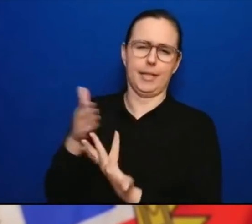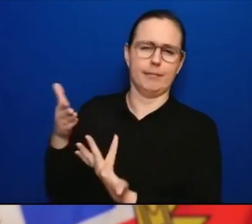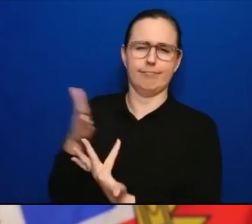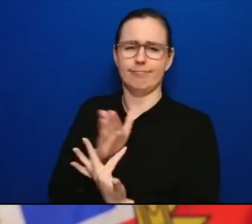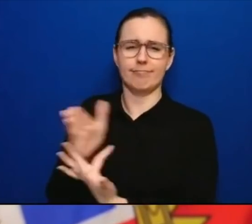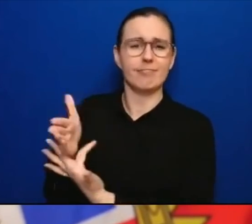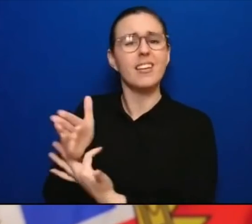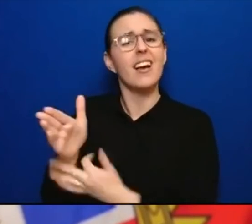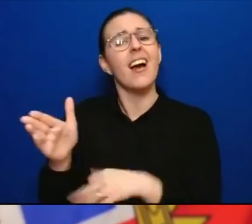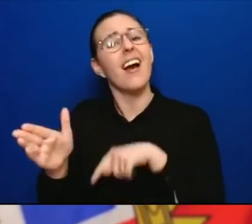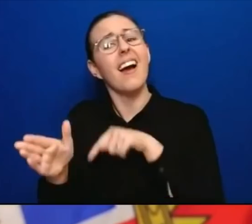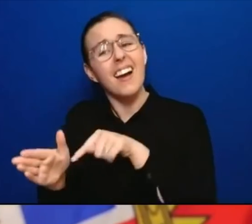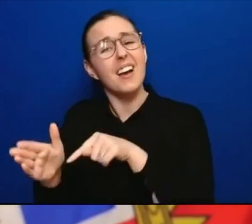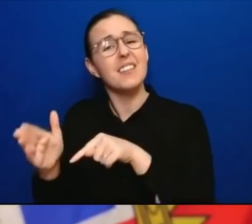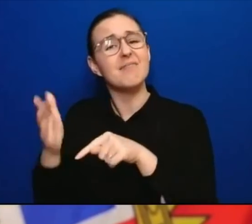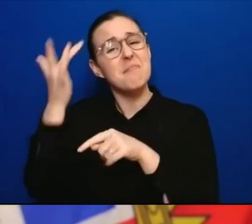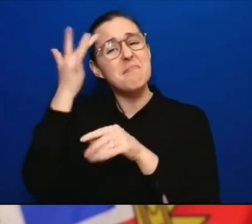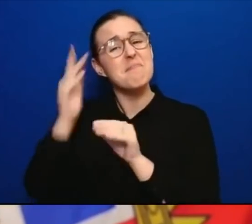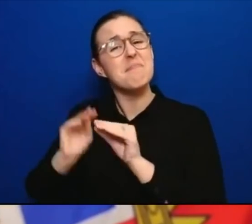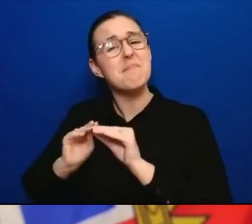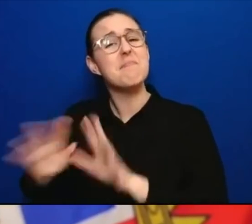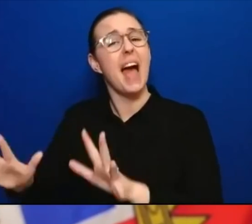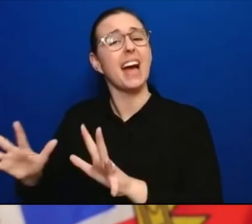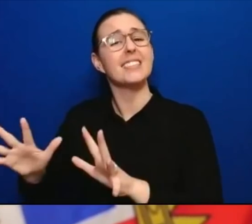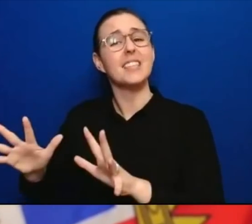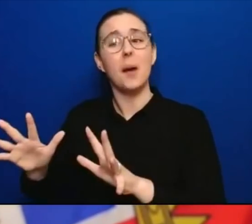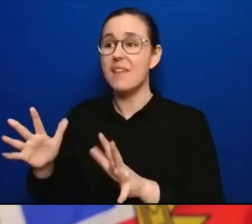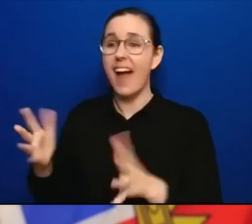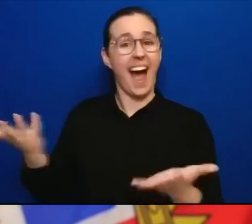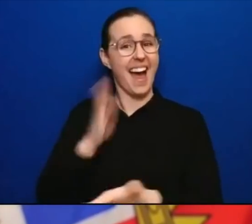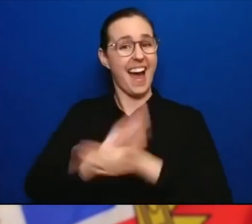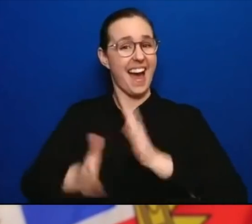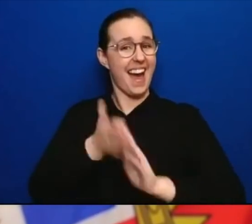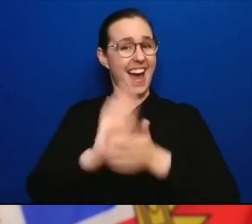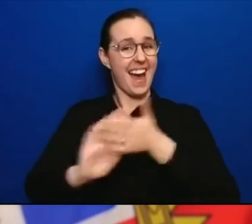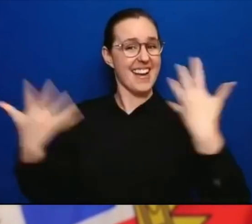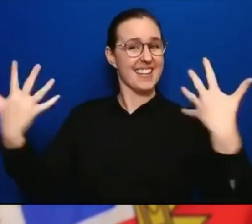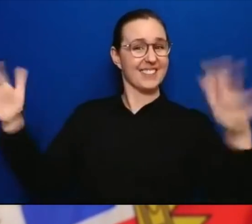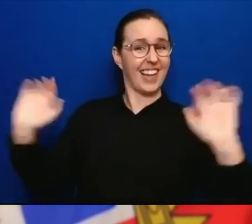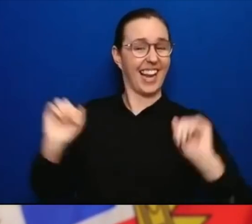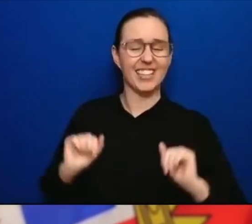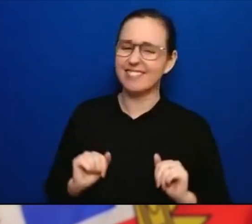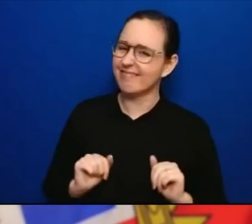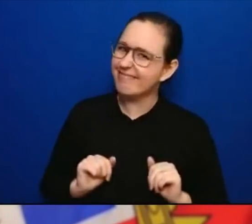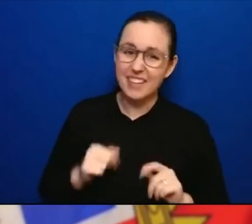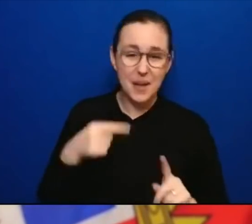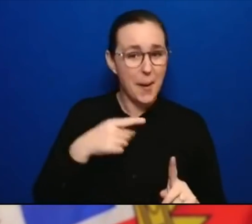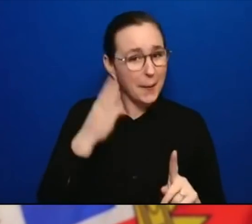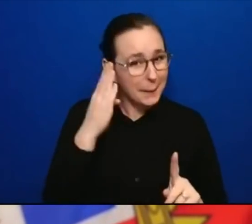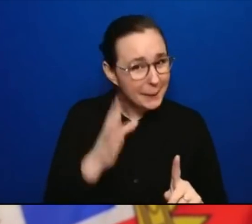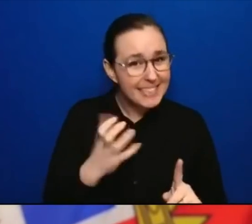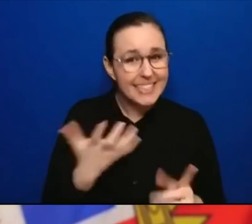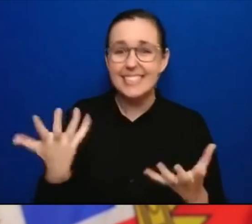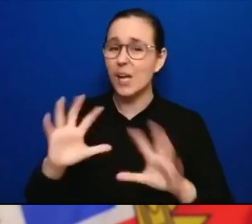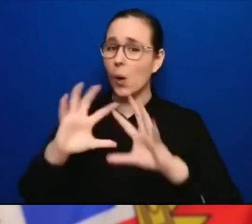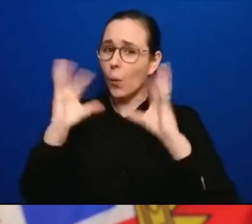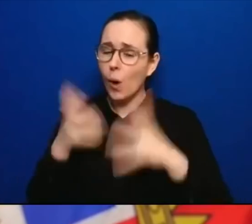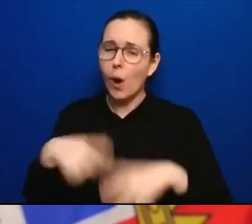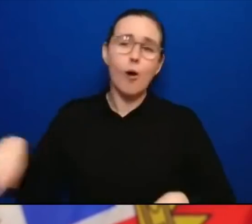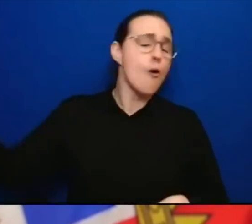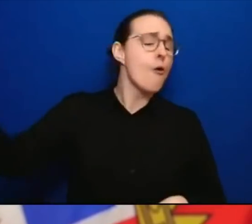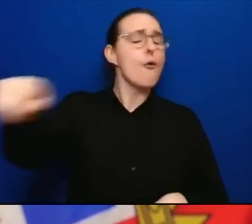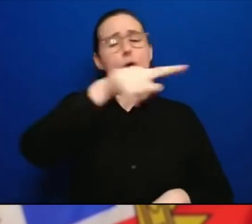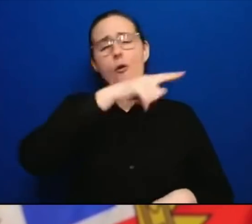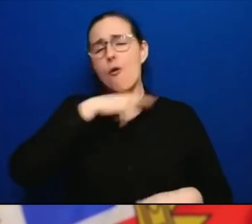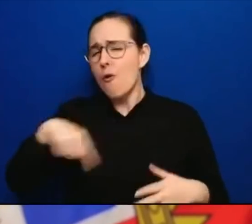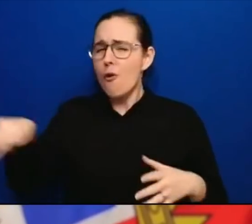in BC or globally. We are progressing because we are looking out for each other, taking care of each other, and because we